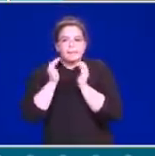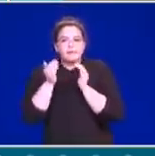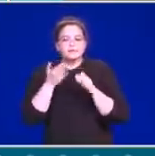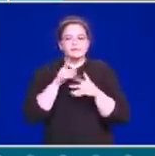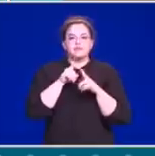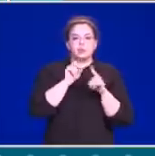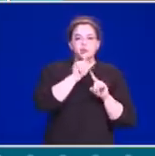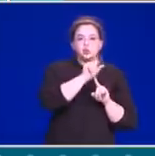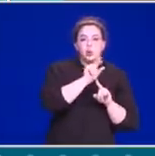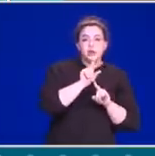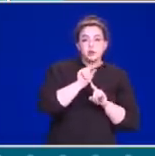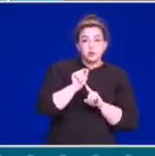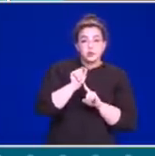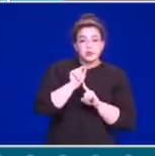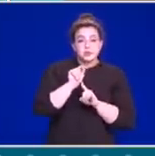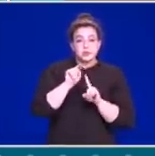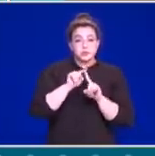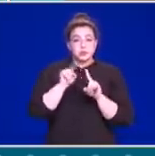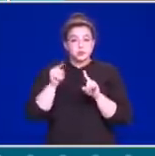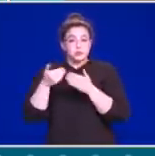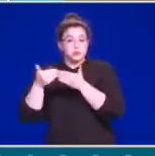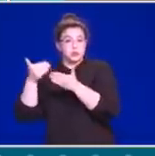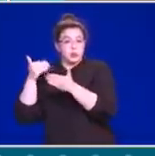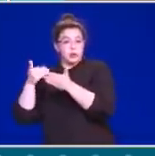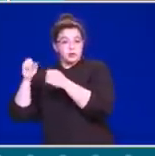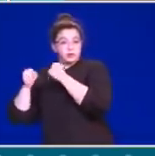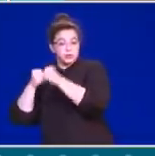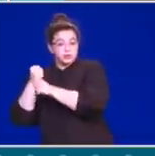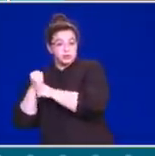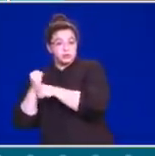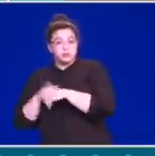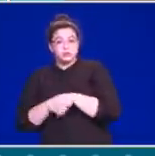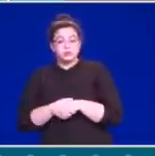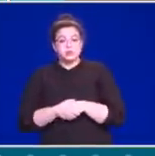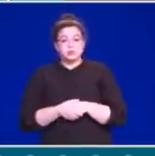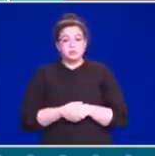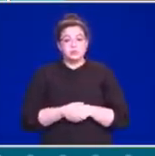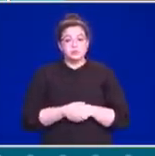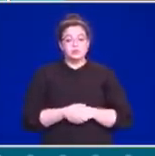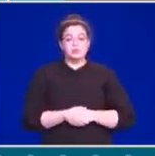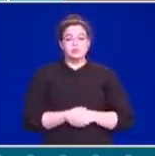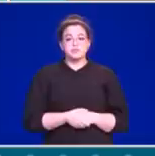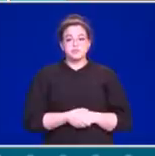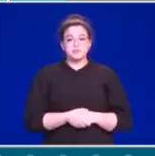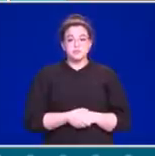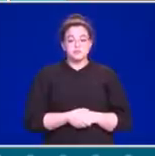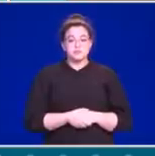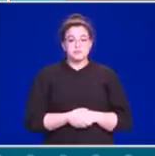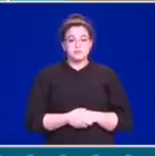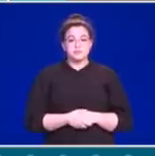2020 race ethnicity data with prior race ethnicity data in the decennial census?